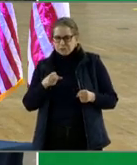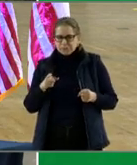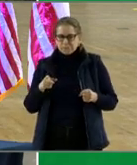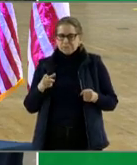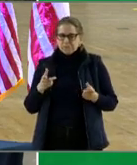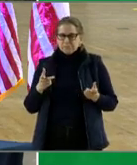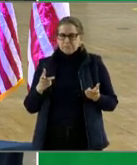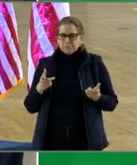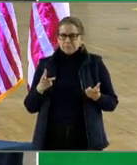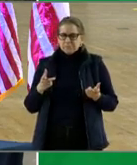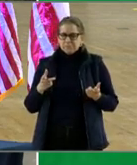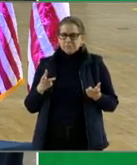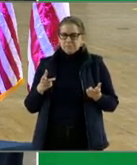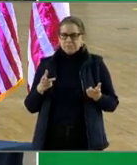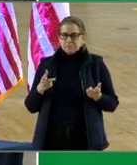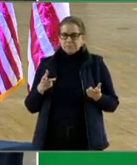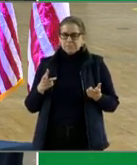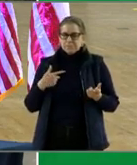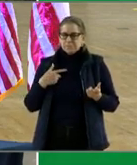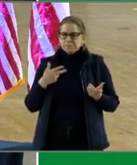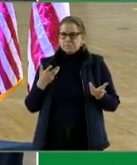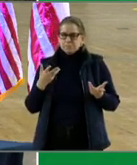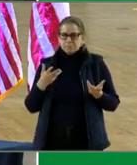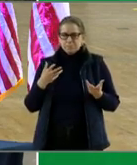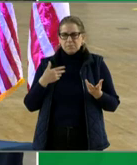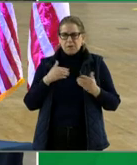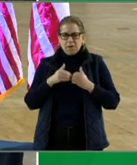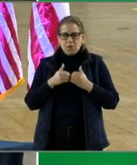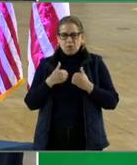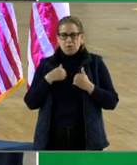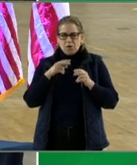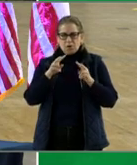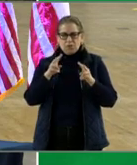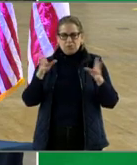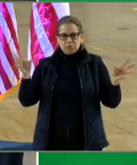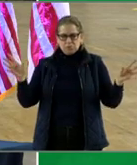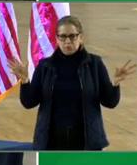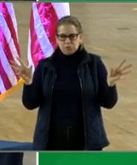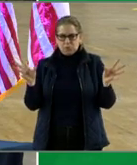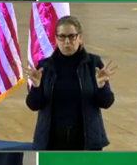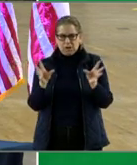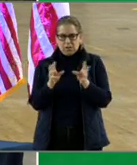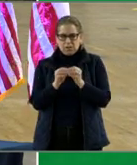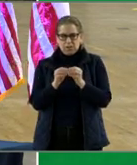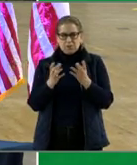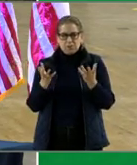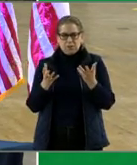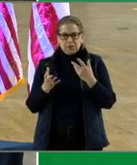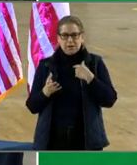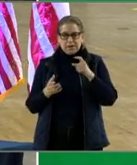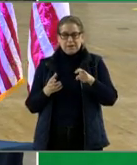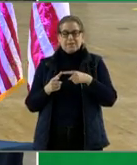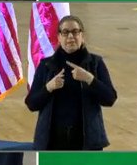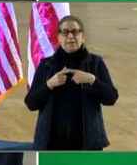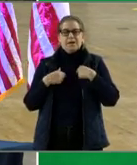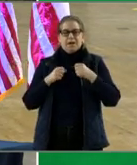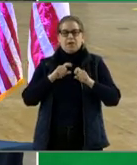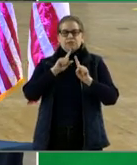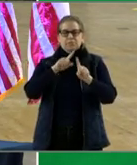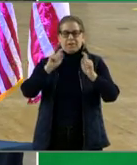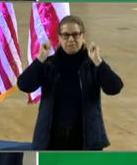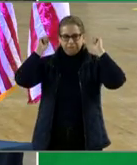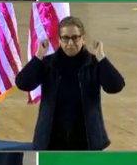constantly looking at the total amount that we need so that we can react and be prepared in our worst